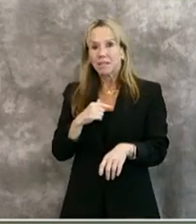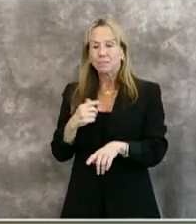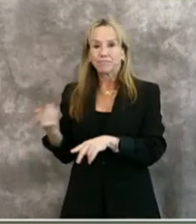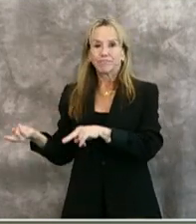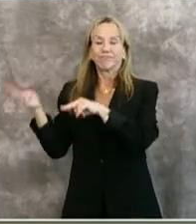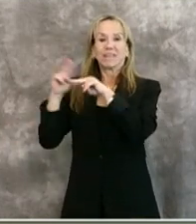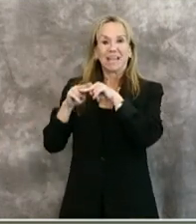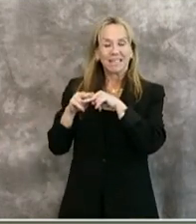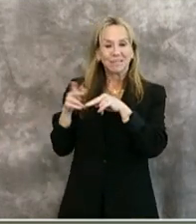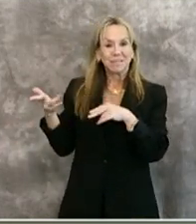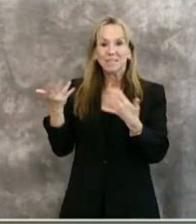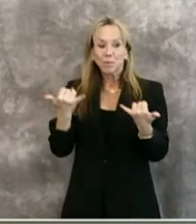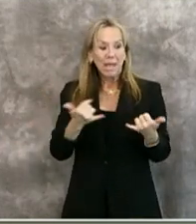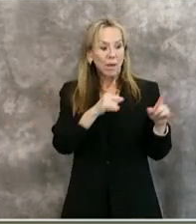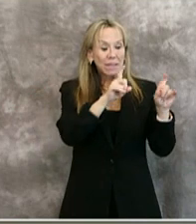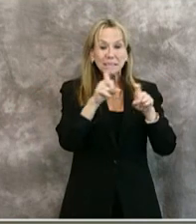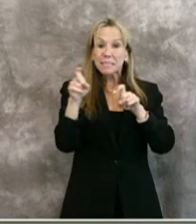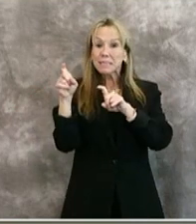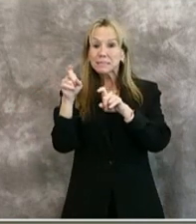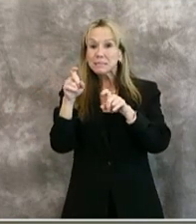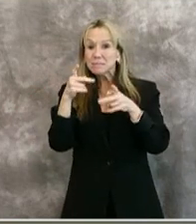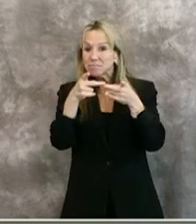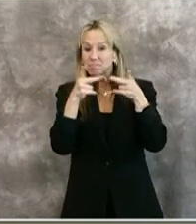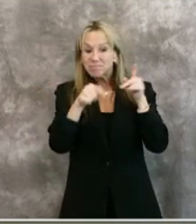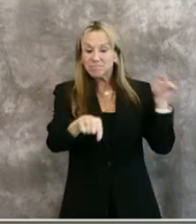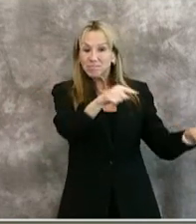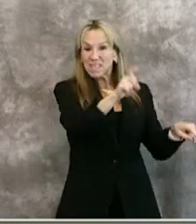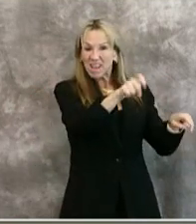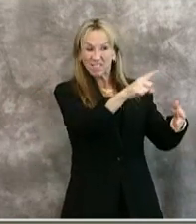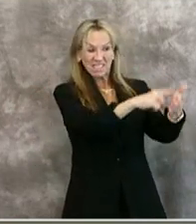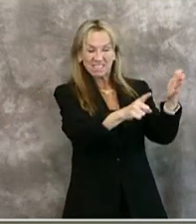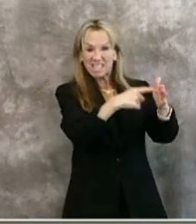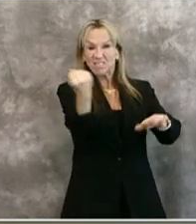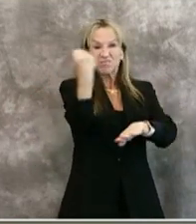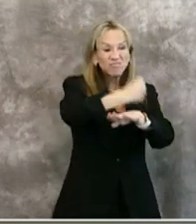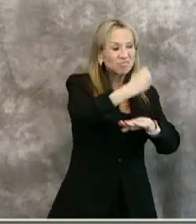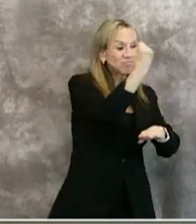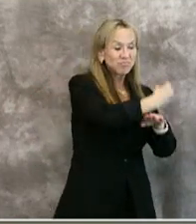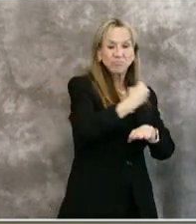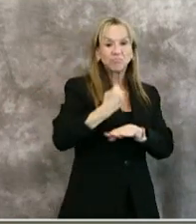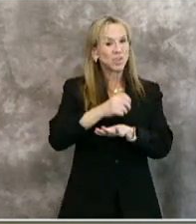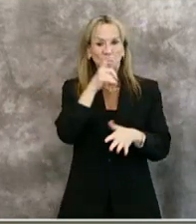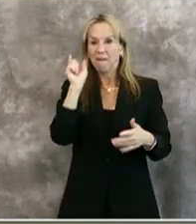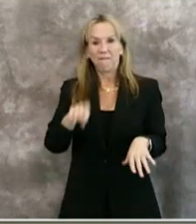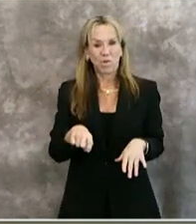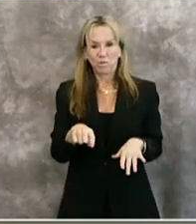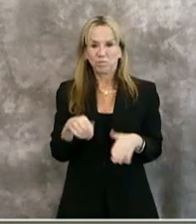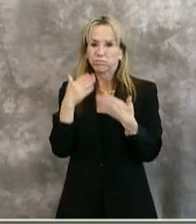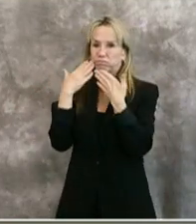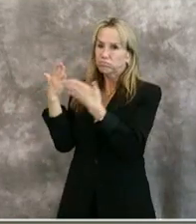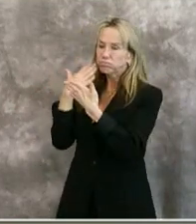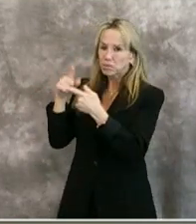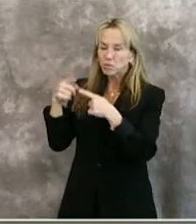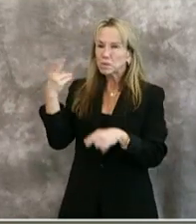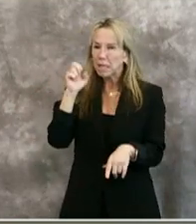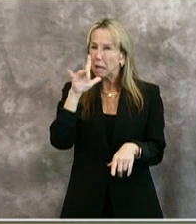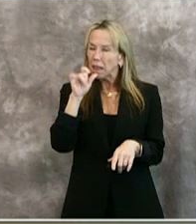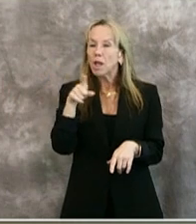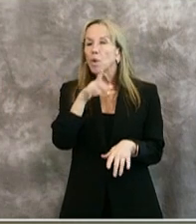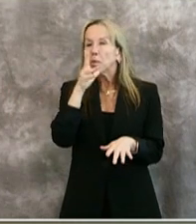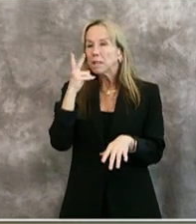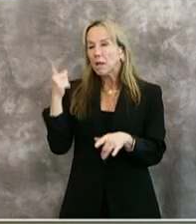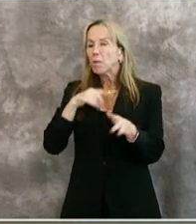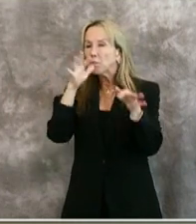of our testing sites, but we are shifting our priority. And so for new appointments being made, those will be focused